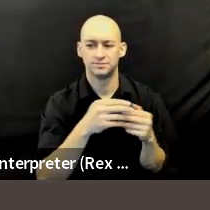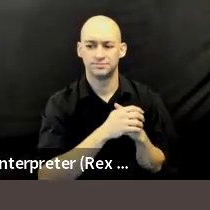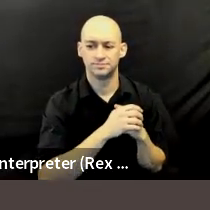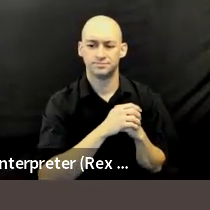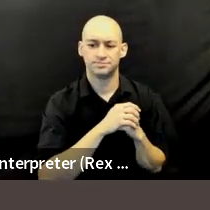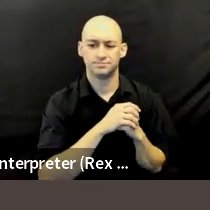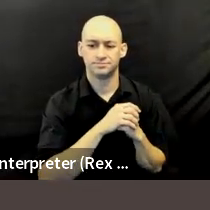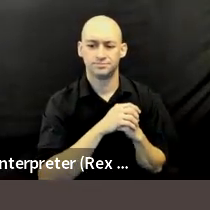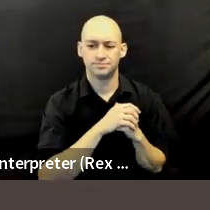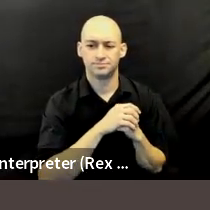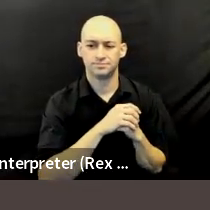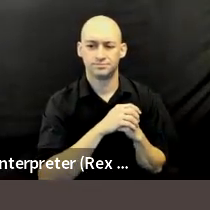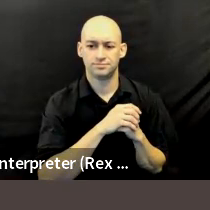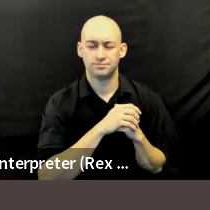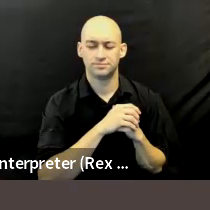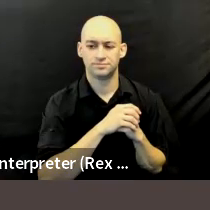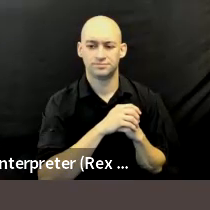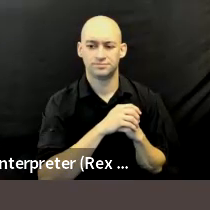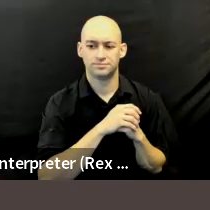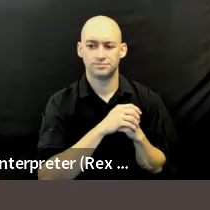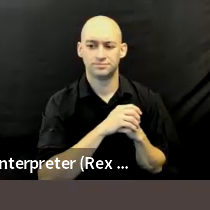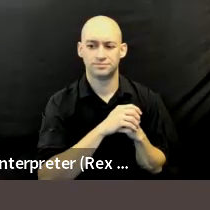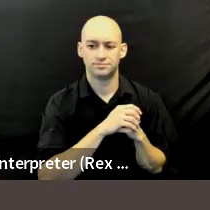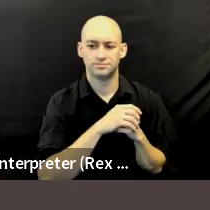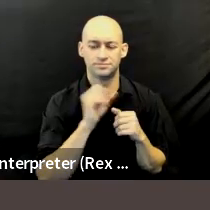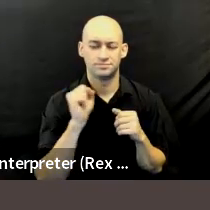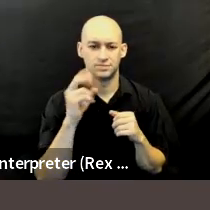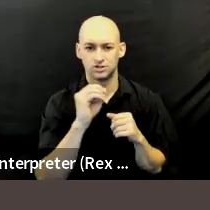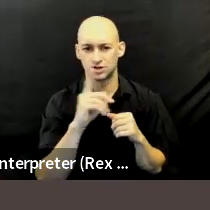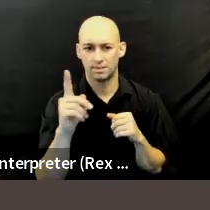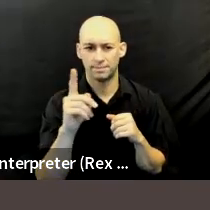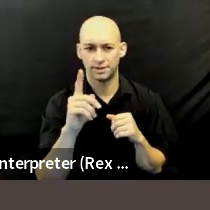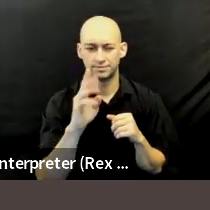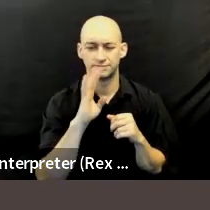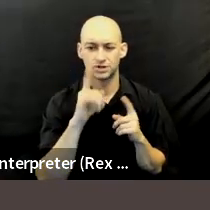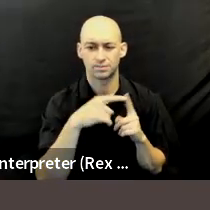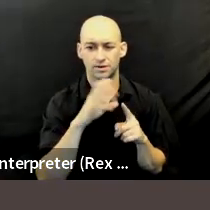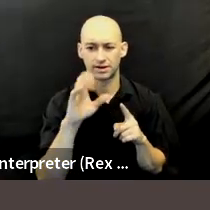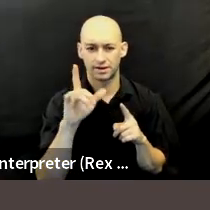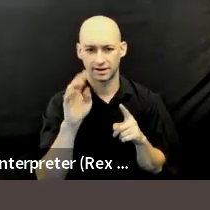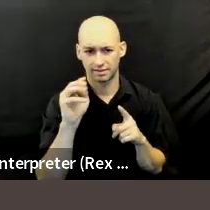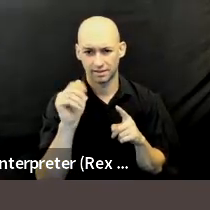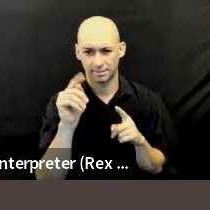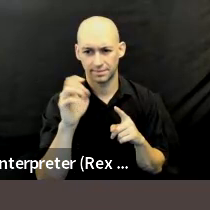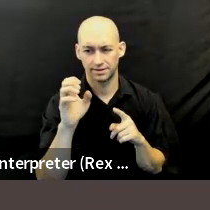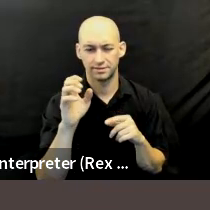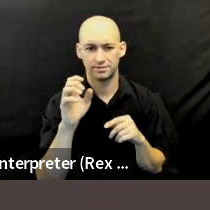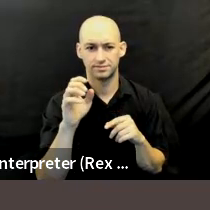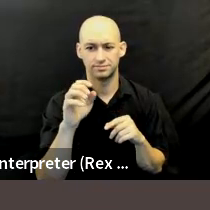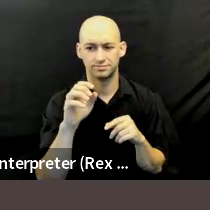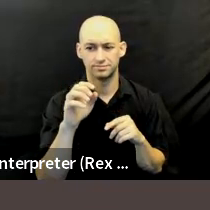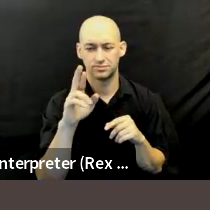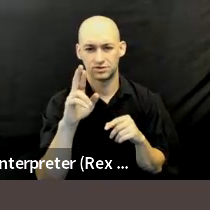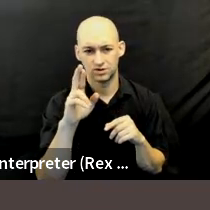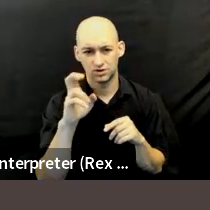So we want to talk about the shop, and we're talking about climate and climate